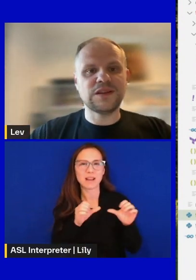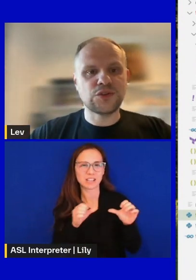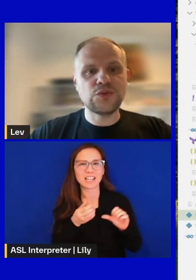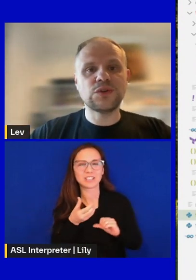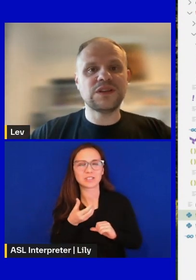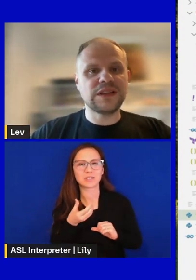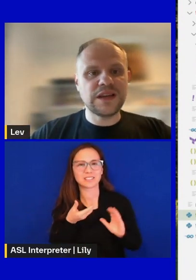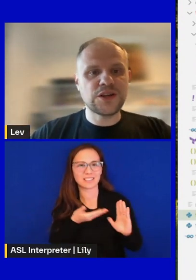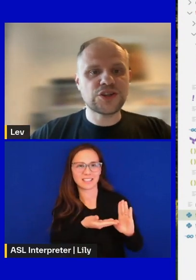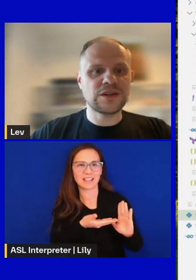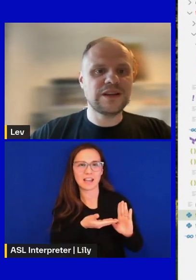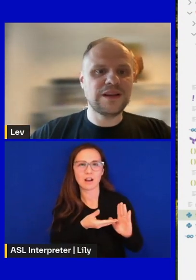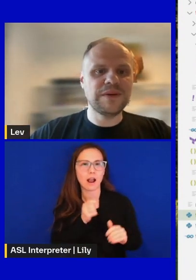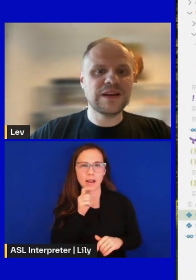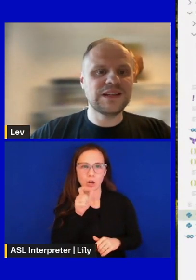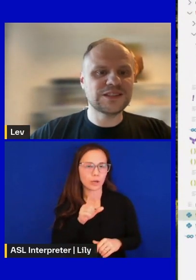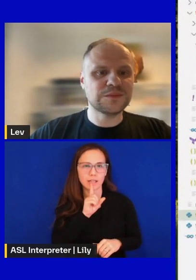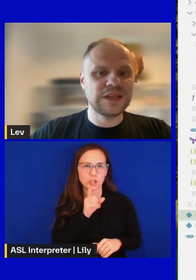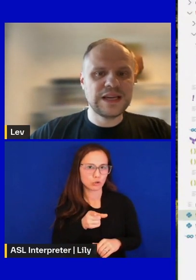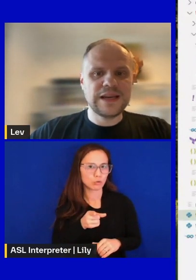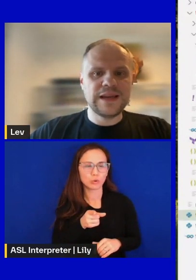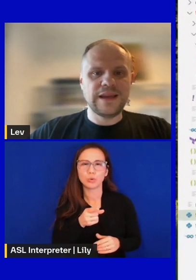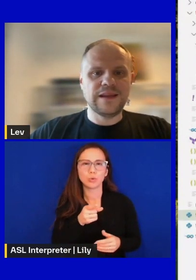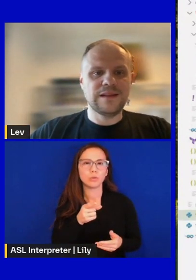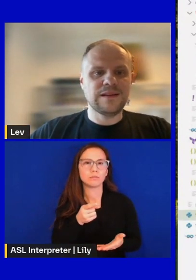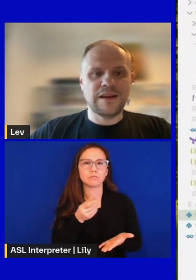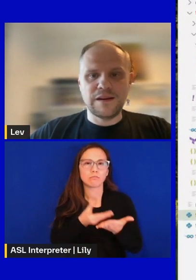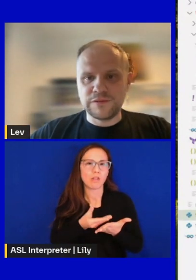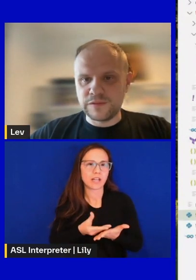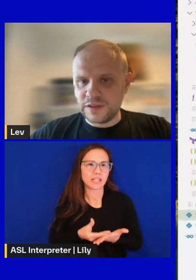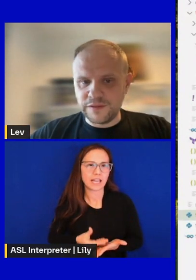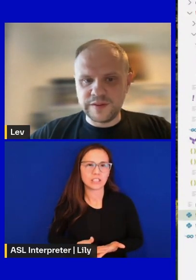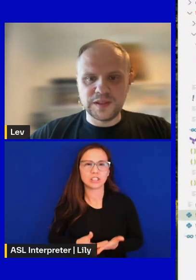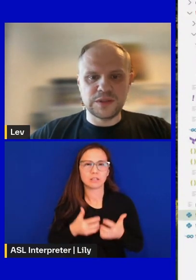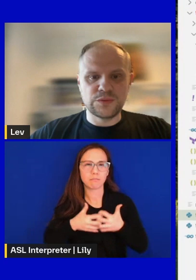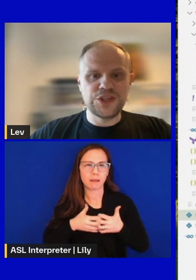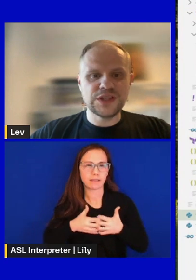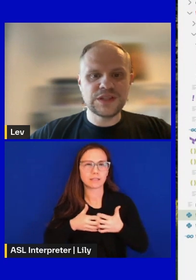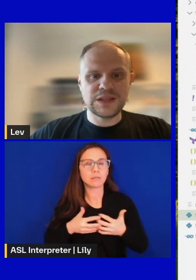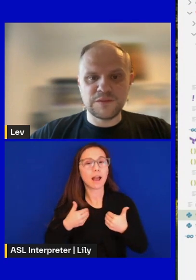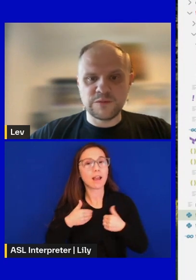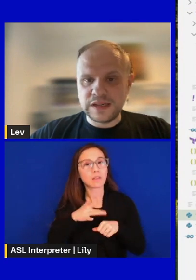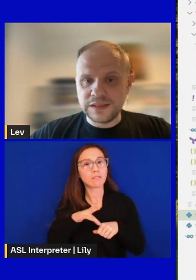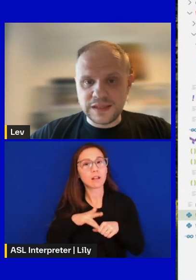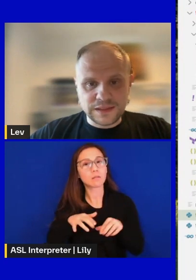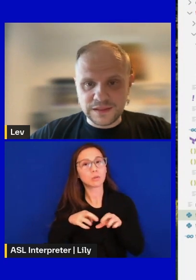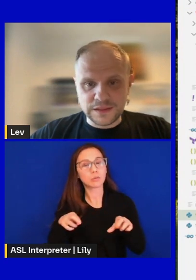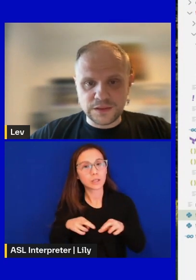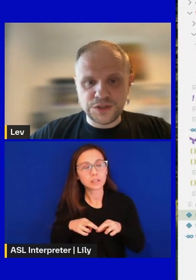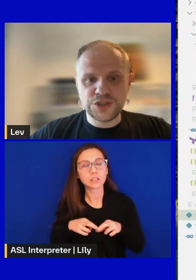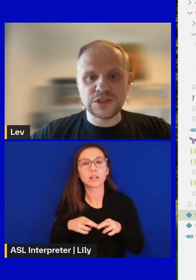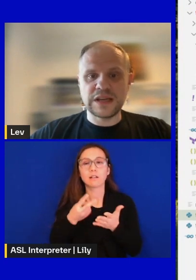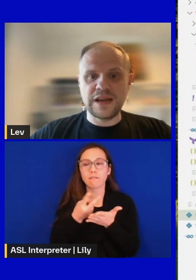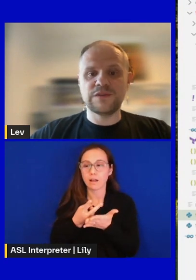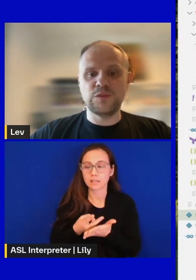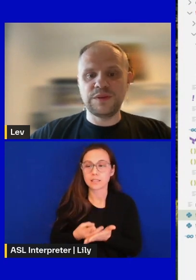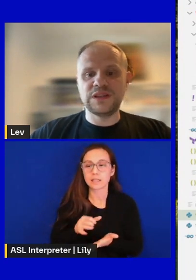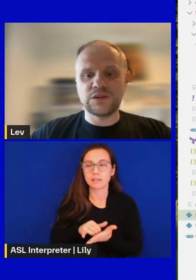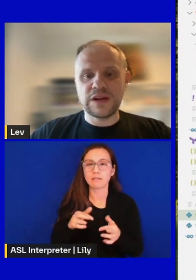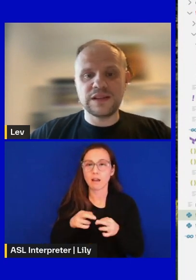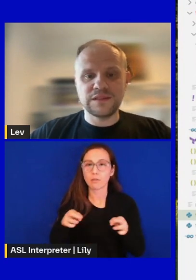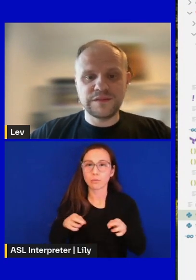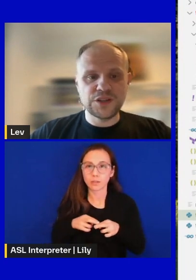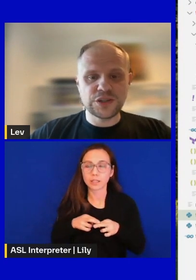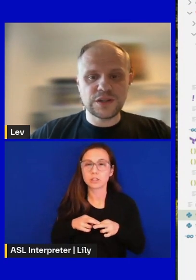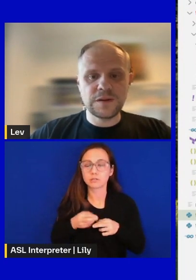don't need a true authentication mechanism, and I have the available region, and I'm validating that the region have to be in